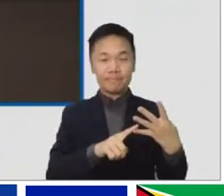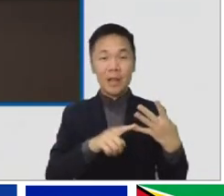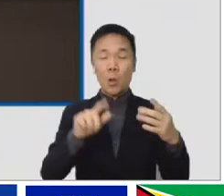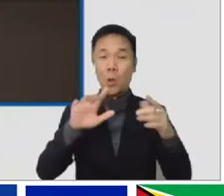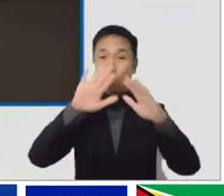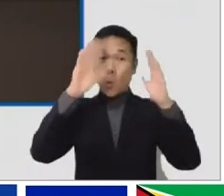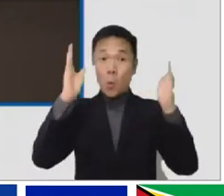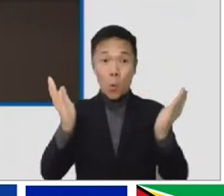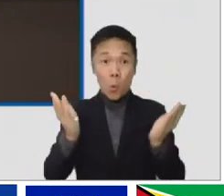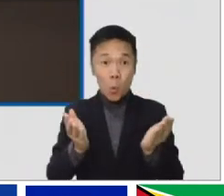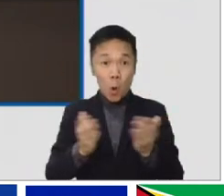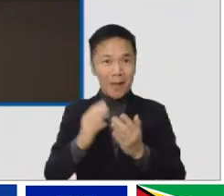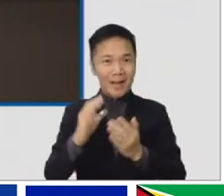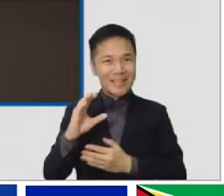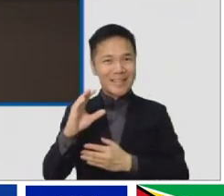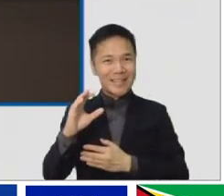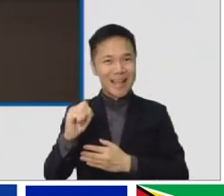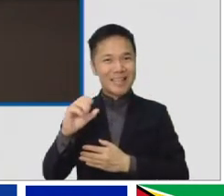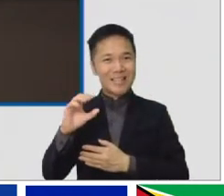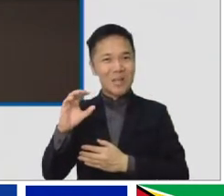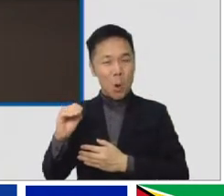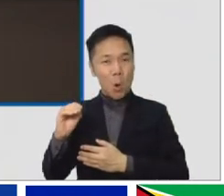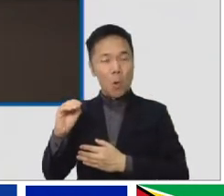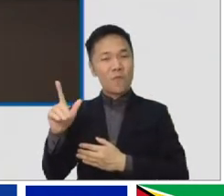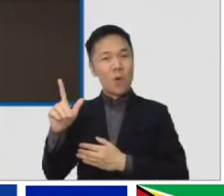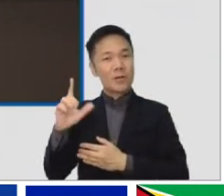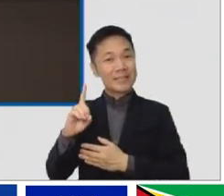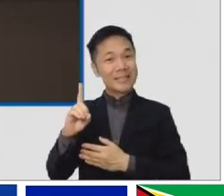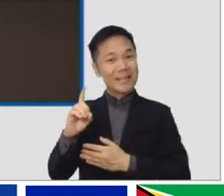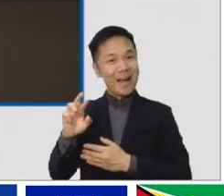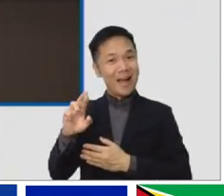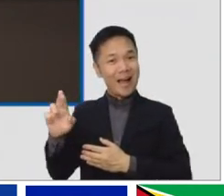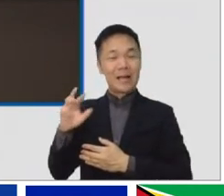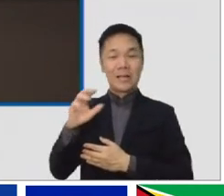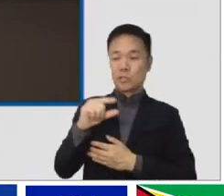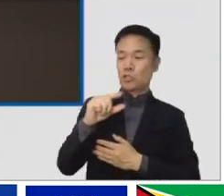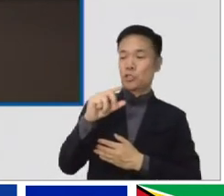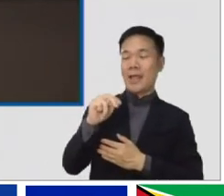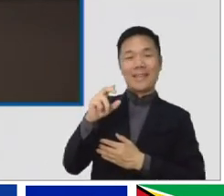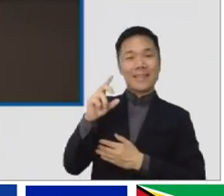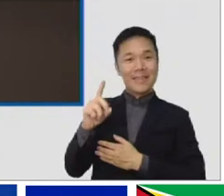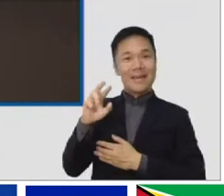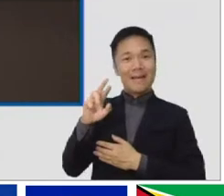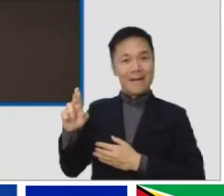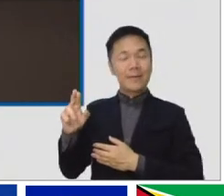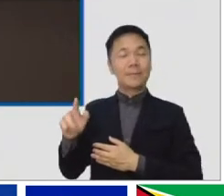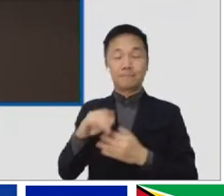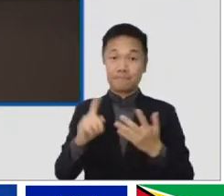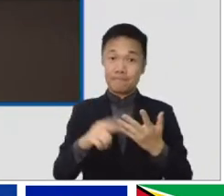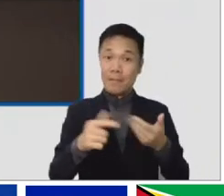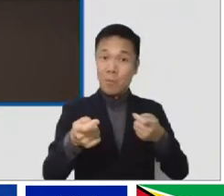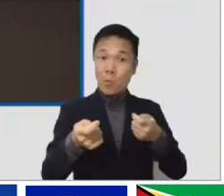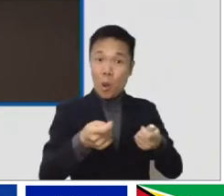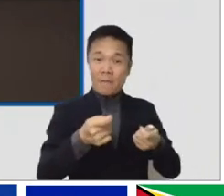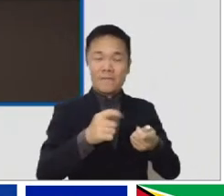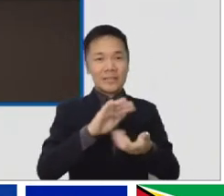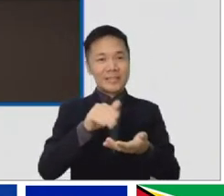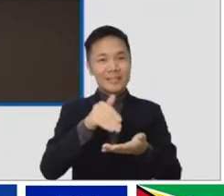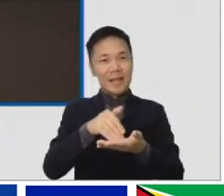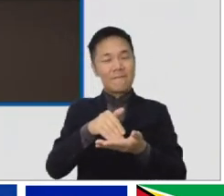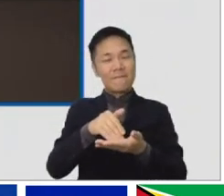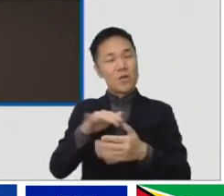Disaster Reduction, GNDR, and the Coordination Center for the Prevention of Natural Disasters in Central America,